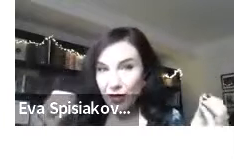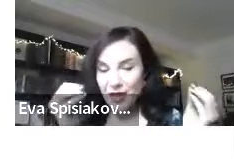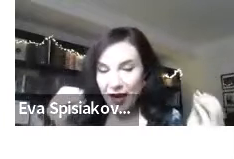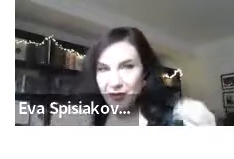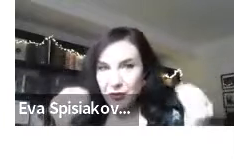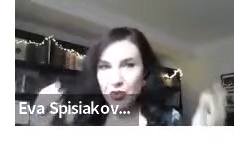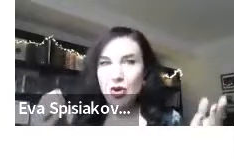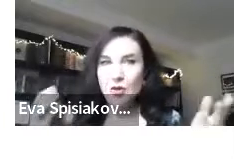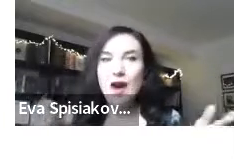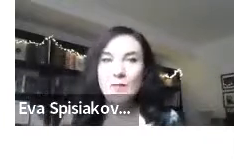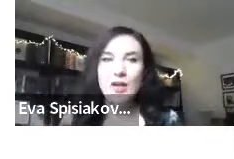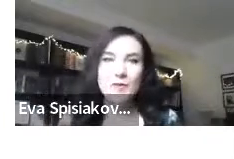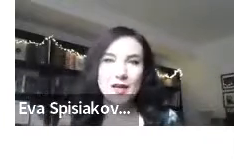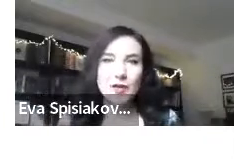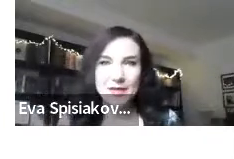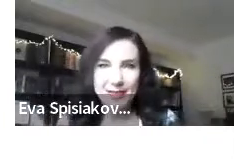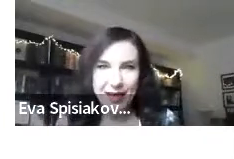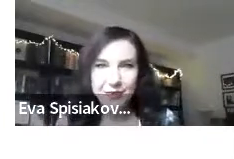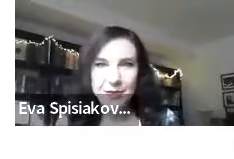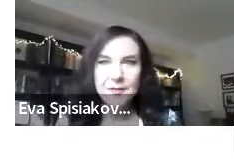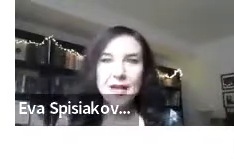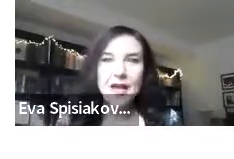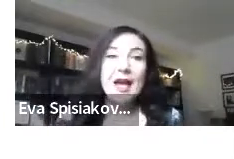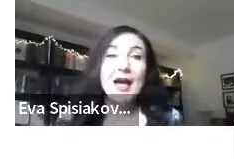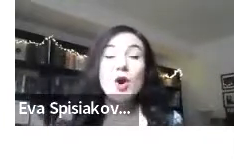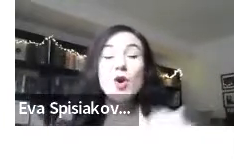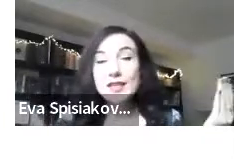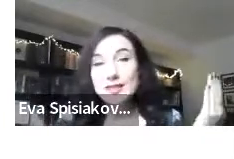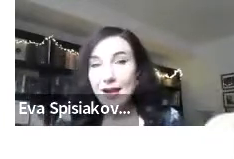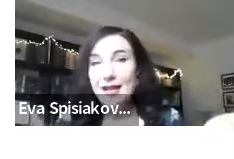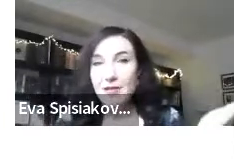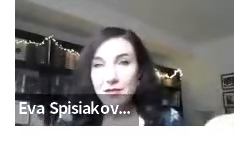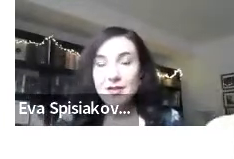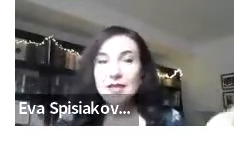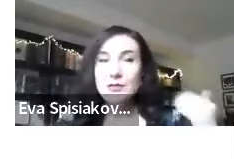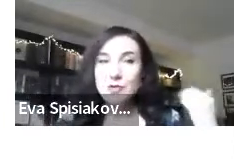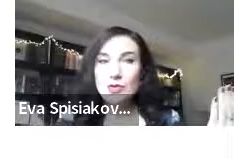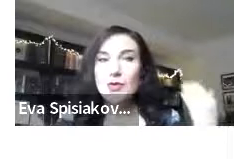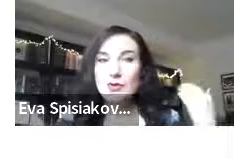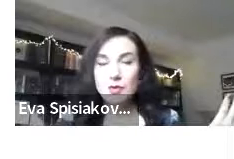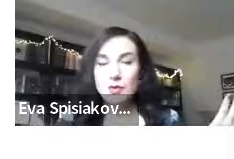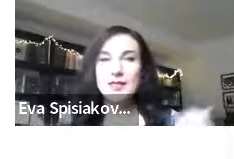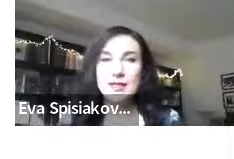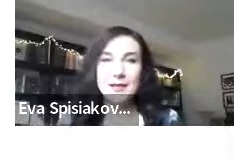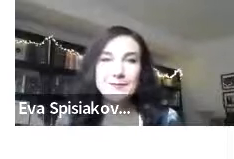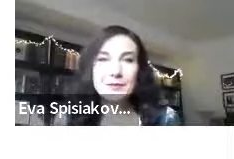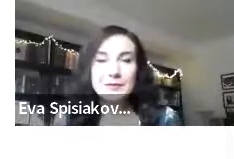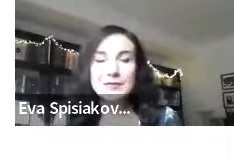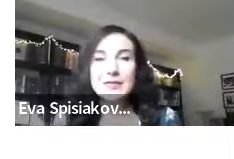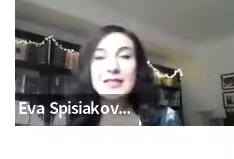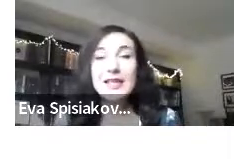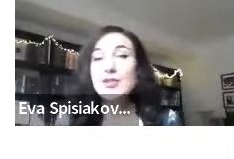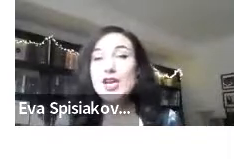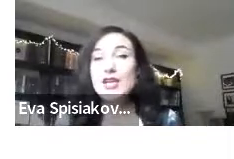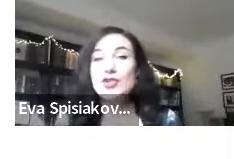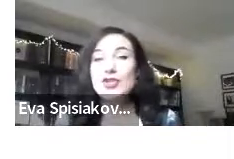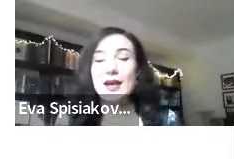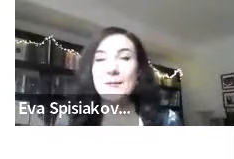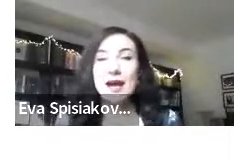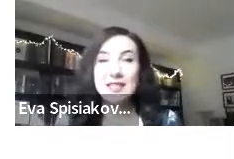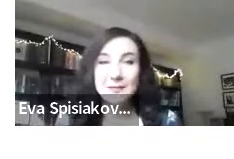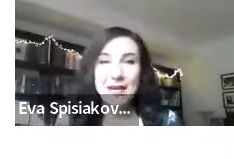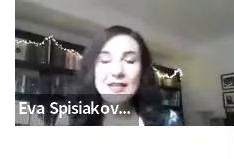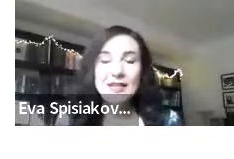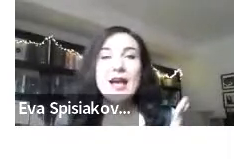original aim of the article, to show how much money could be saved. On the side, however, there was also, of course, the climate